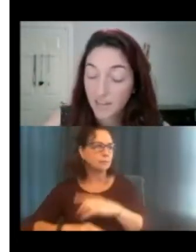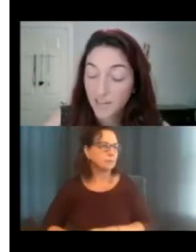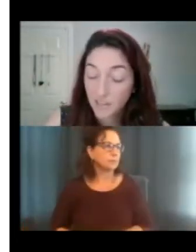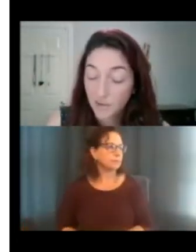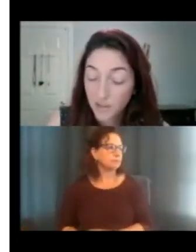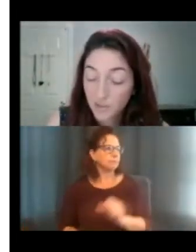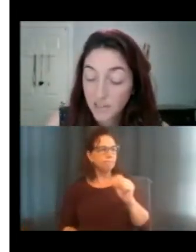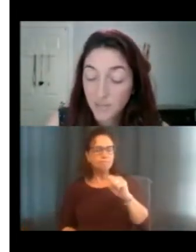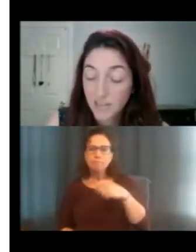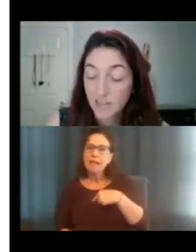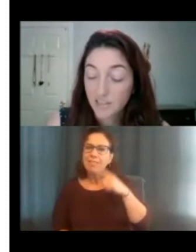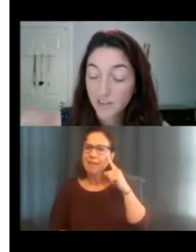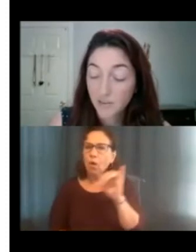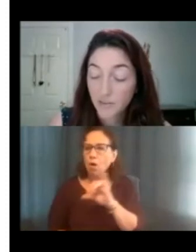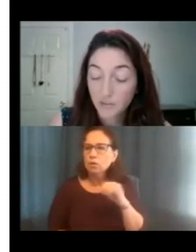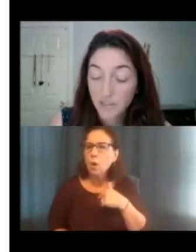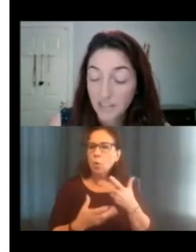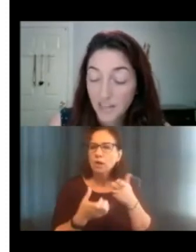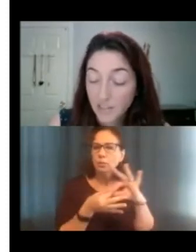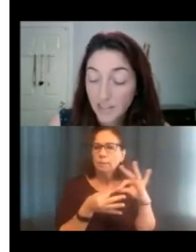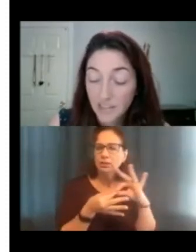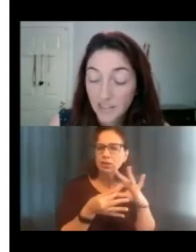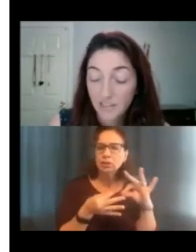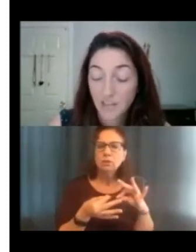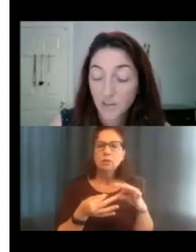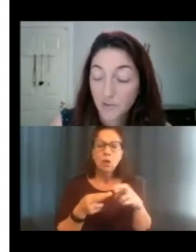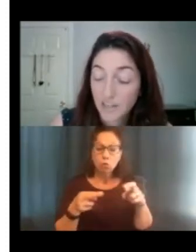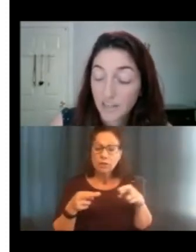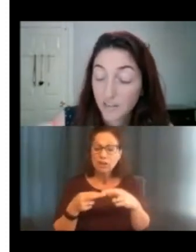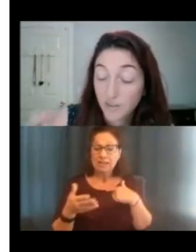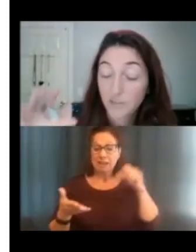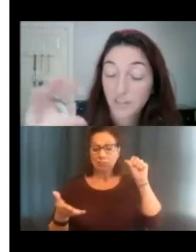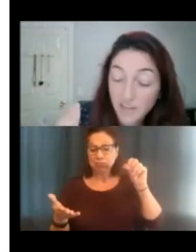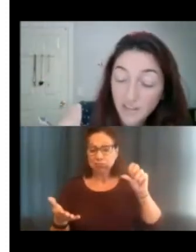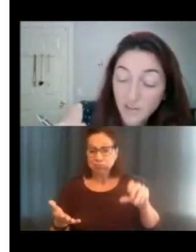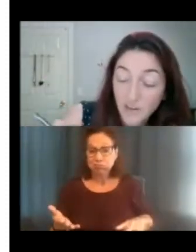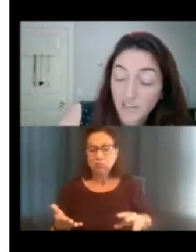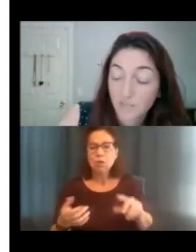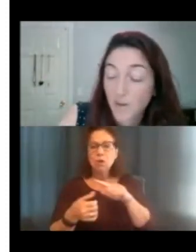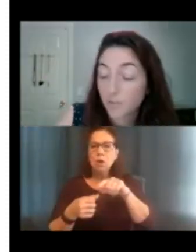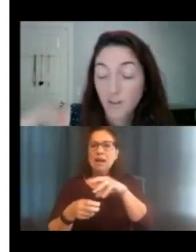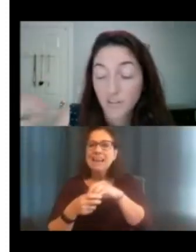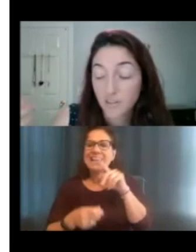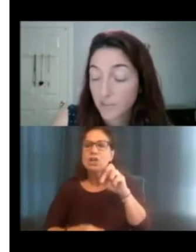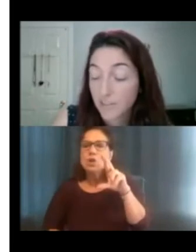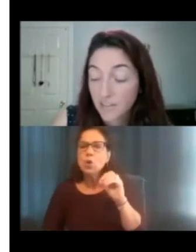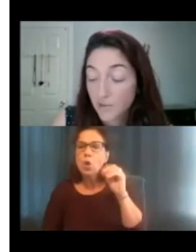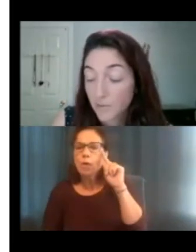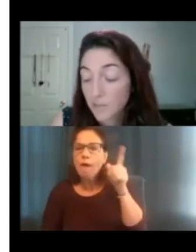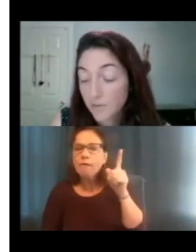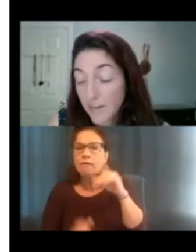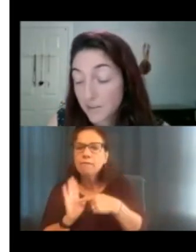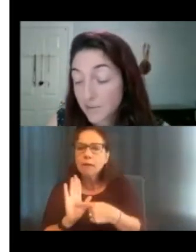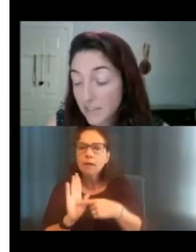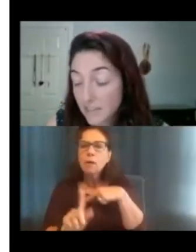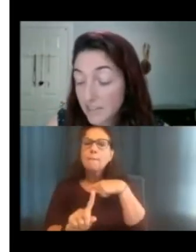Yeah, I think I just also wanted to mention in general those regions that I was listing. So those that are in the neurocognitive model, but also the additional